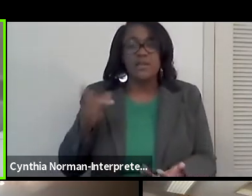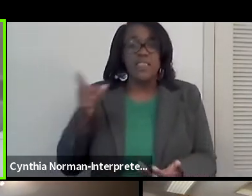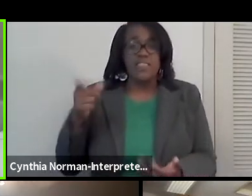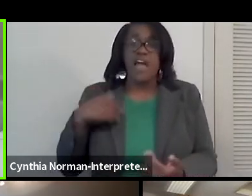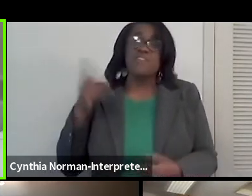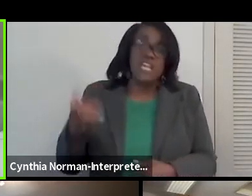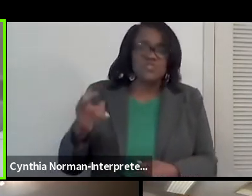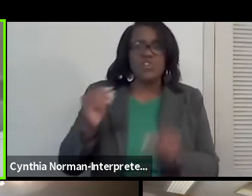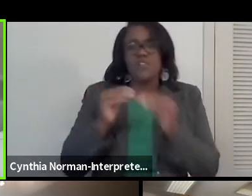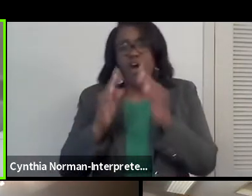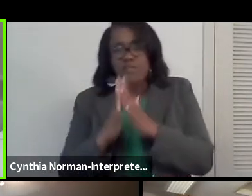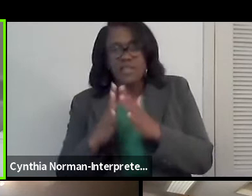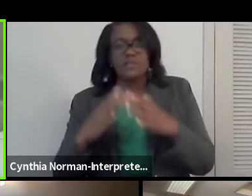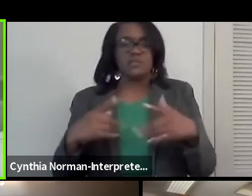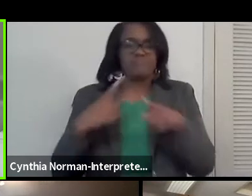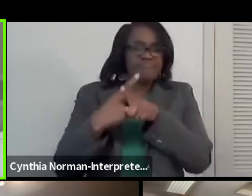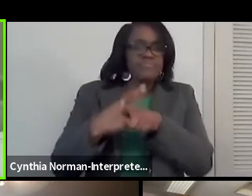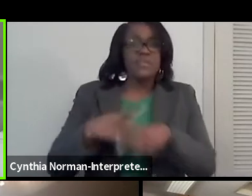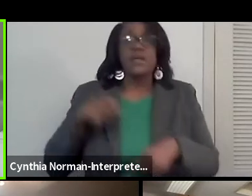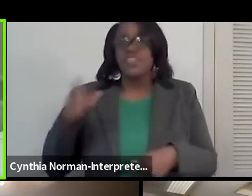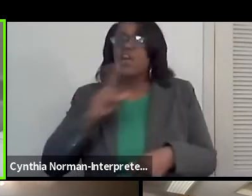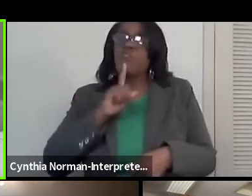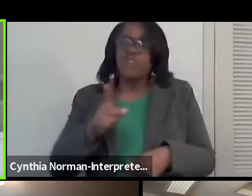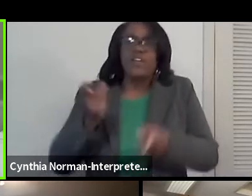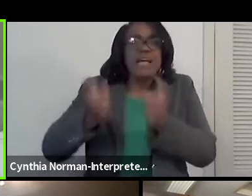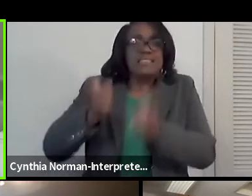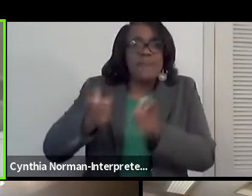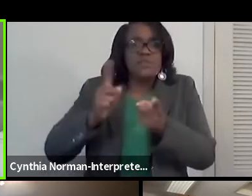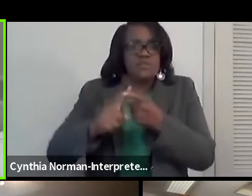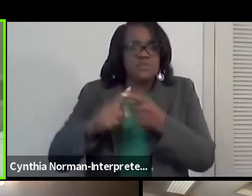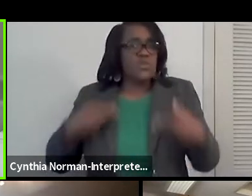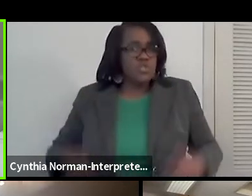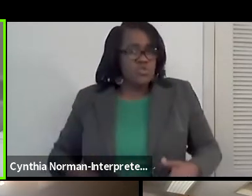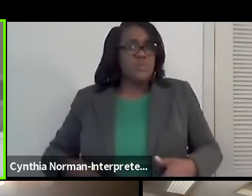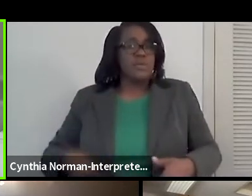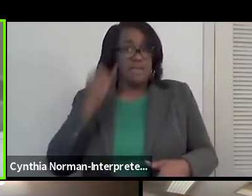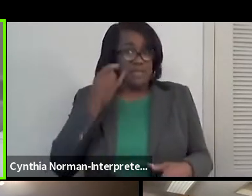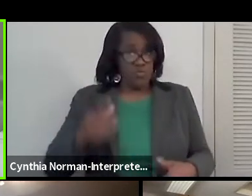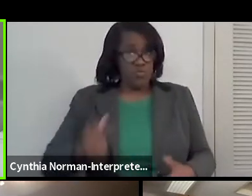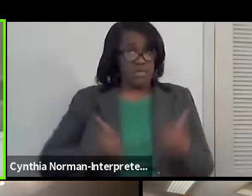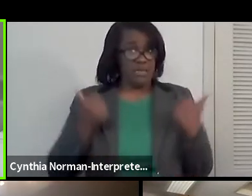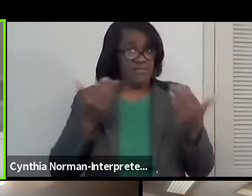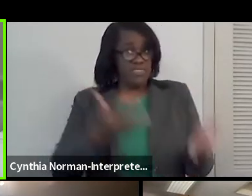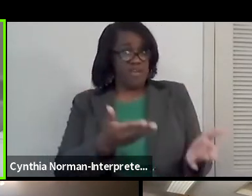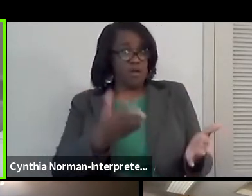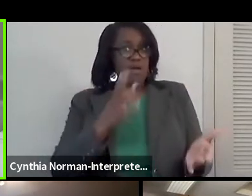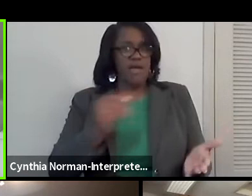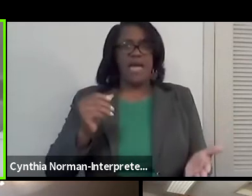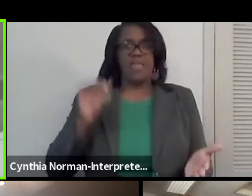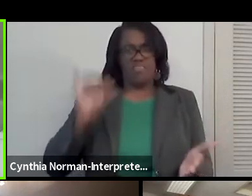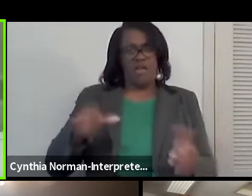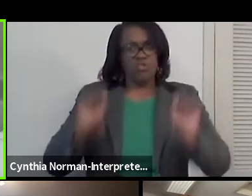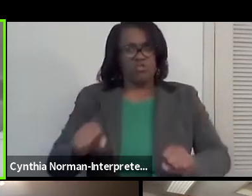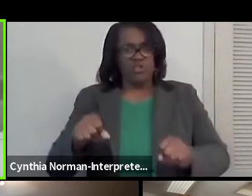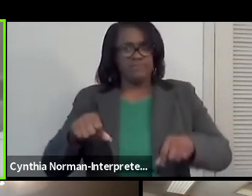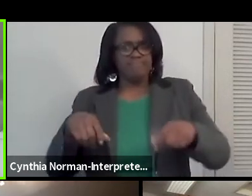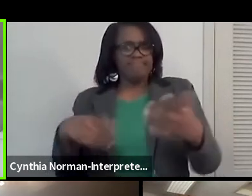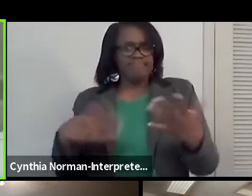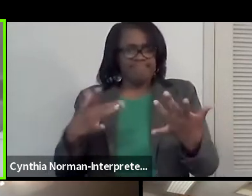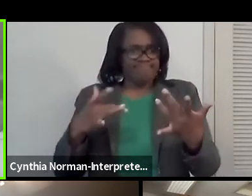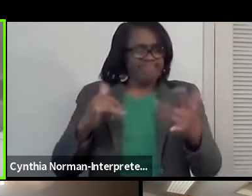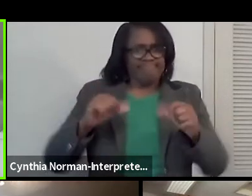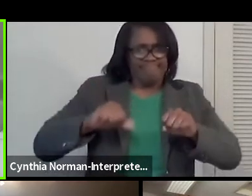conflict. You know, they are very adaptable to human landscapes, so they do thrive there, and that can cause some tension, even if it's just